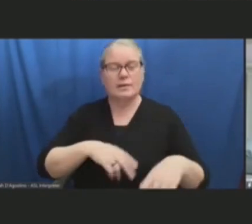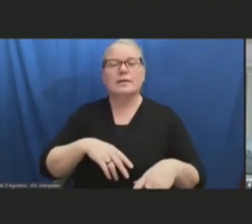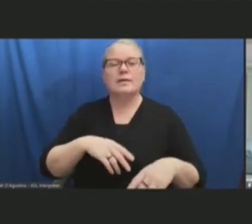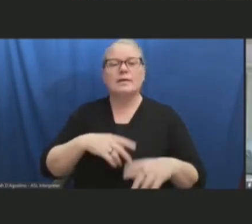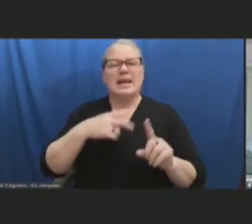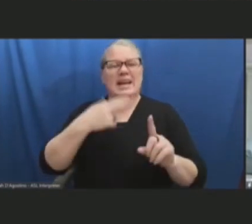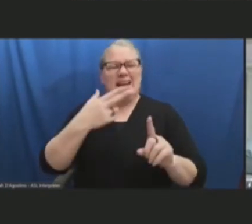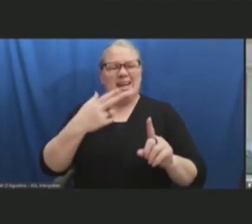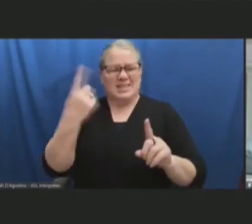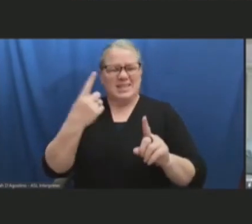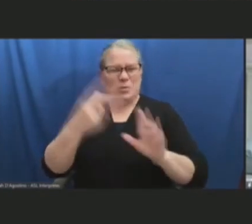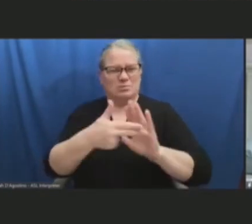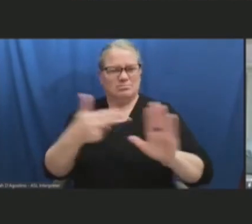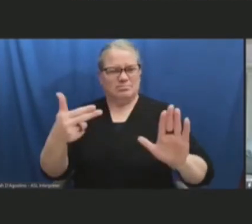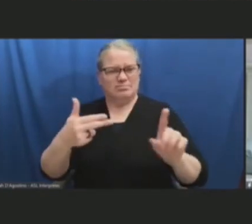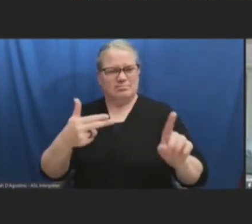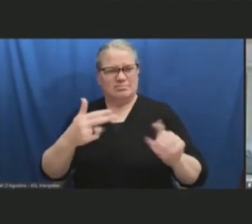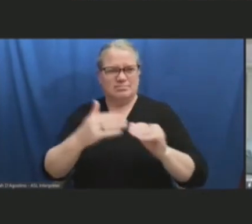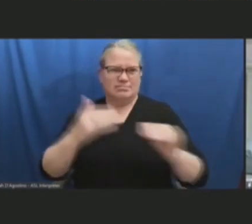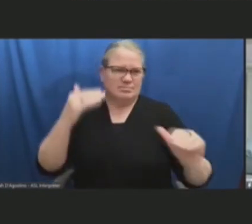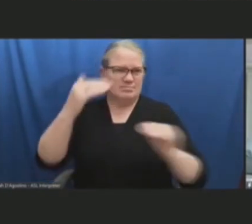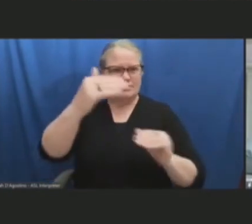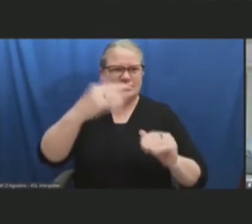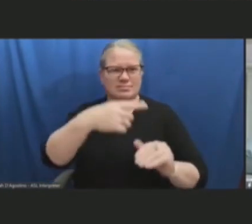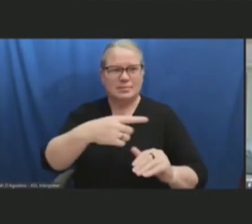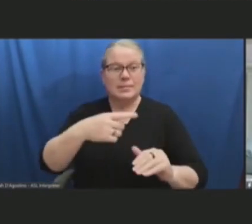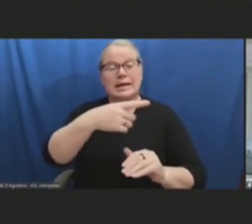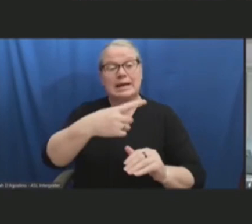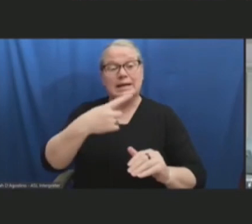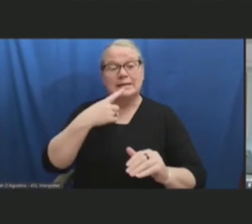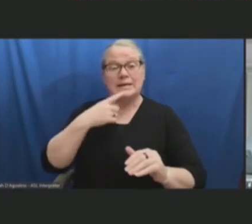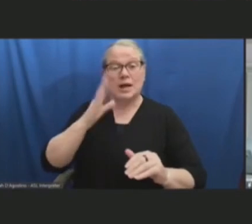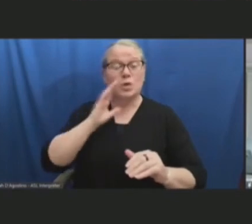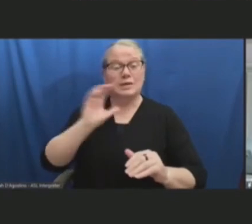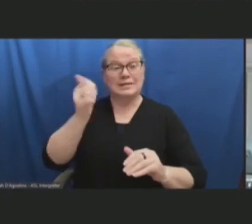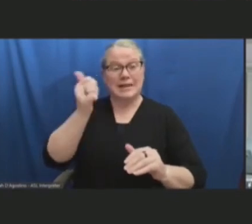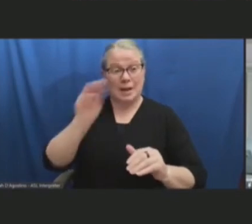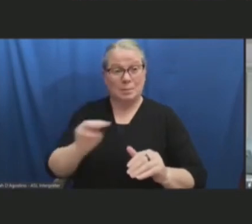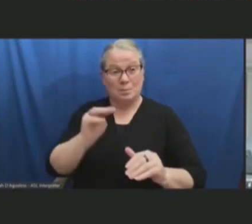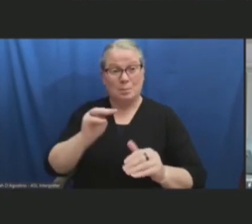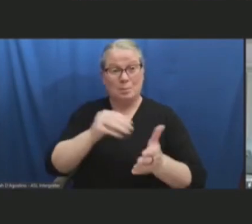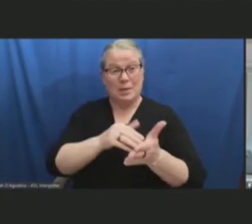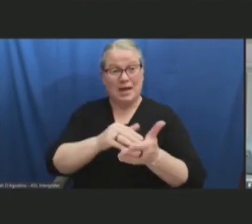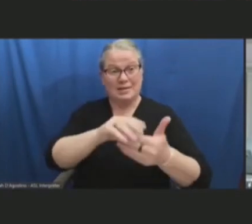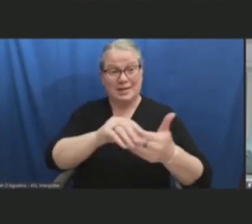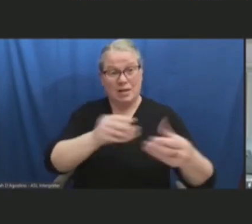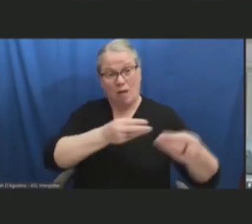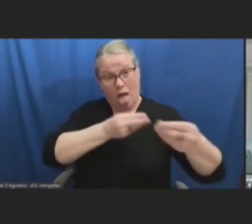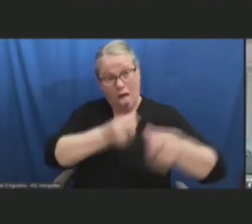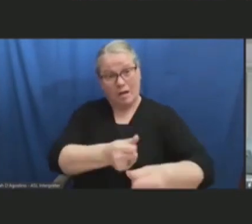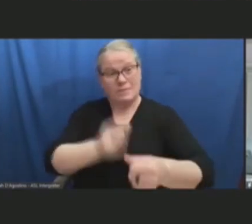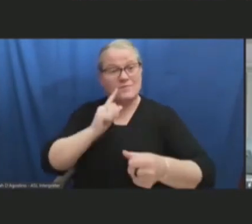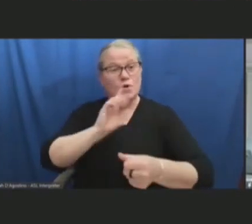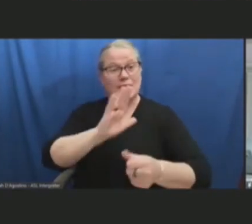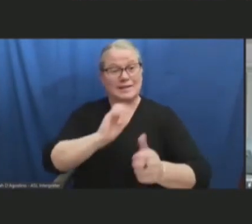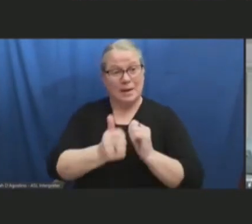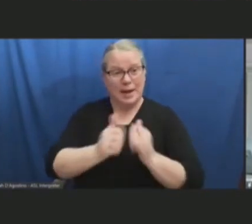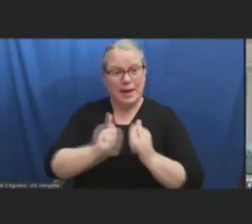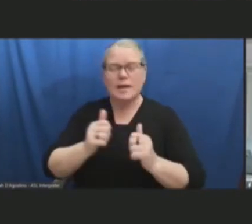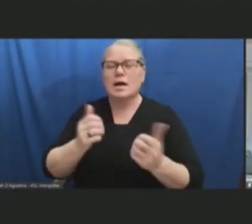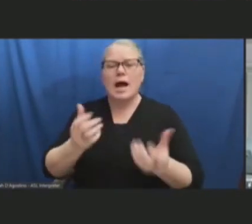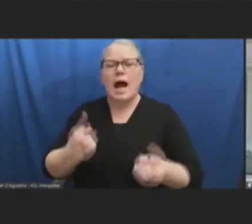follow up, Stefanowski has said he's pouring $10 million into his campaign to start out. How expensive do you expect this race to